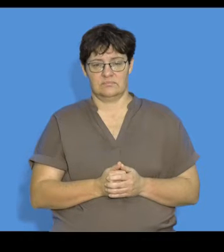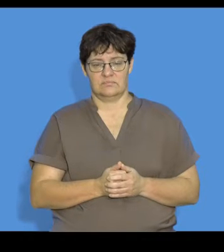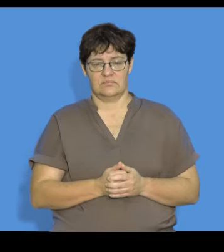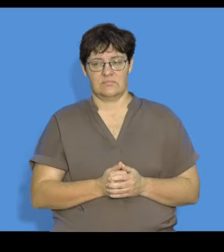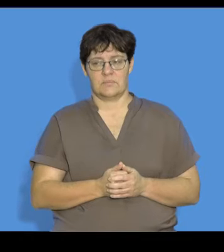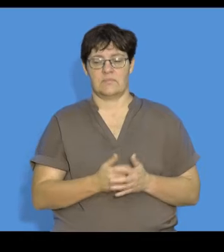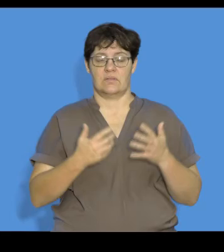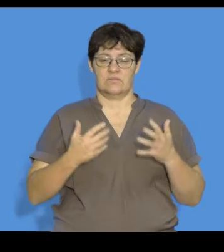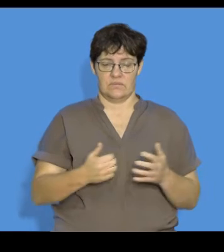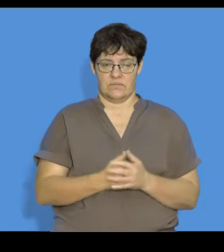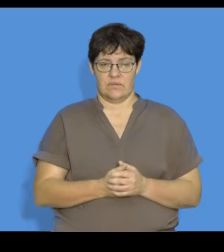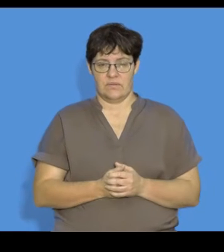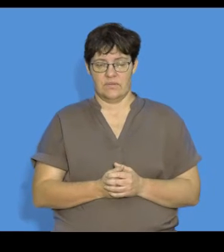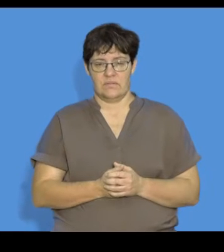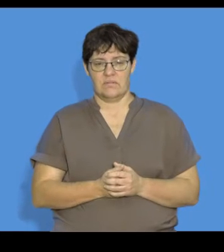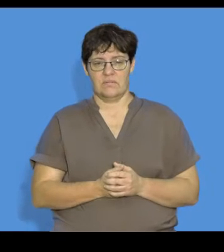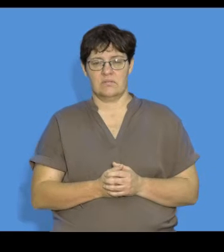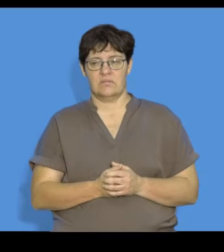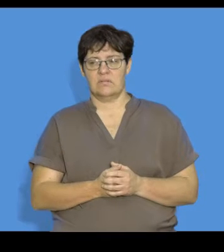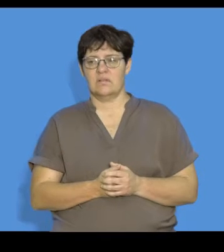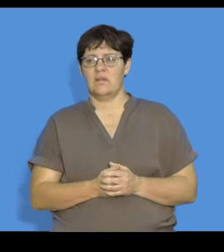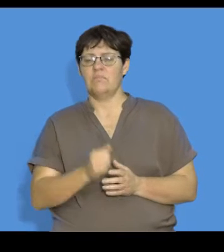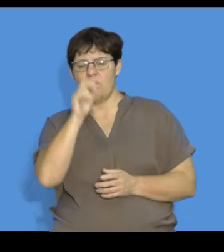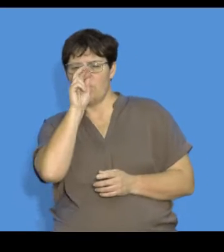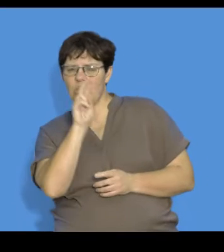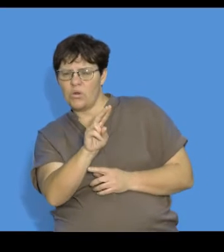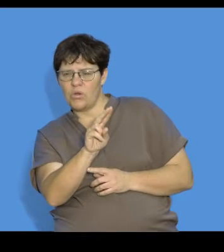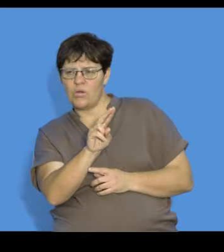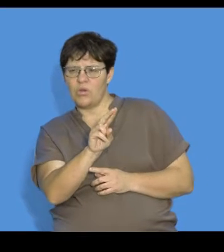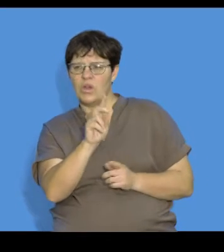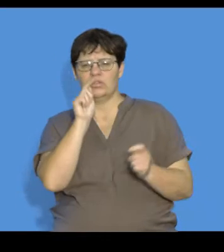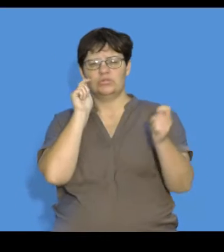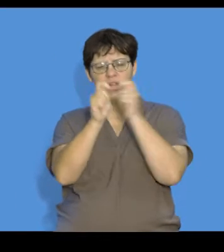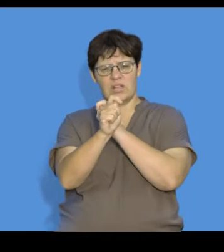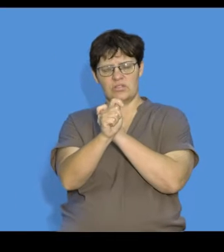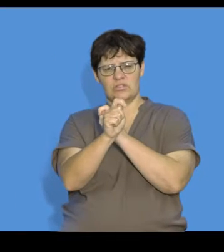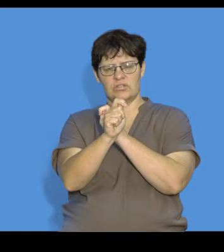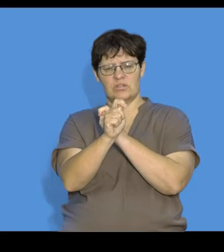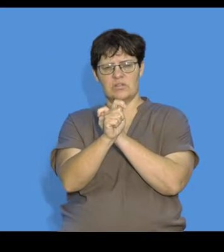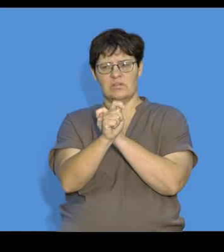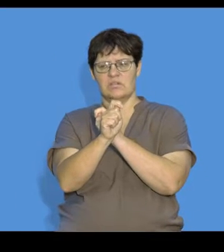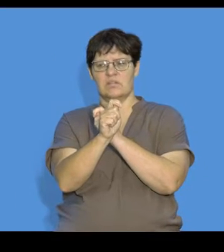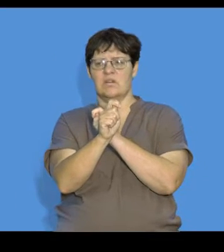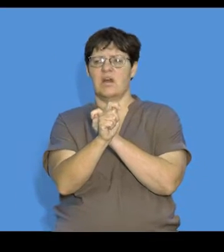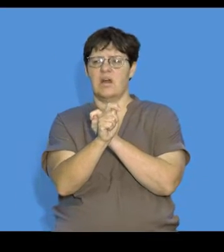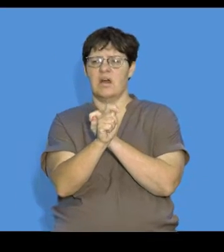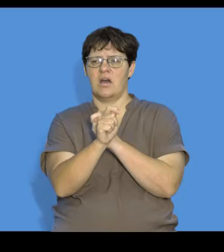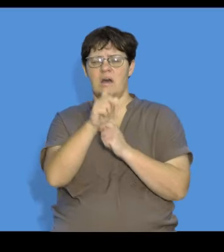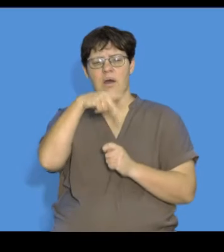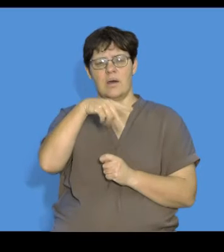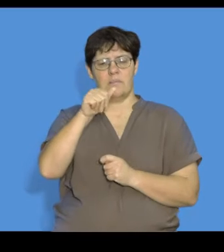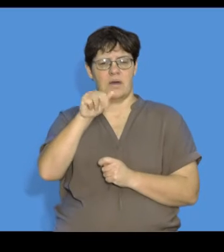plane. Now, in specific, to look at the changing of parameters, we're going to focus mainly on